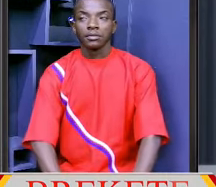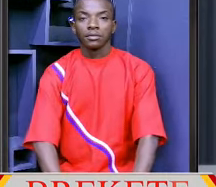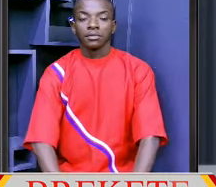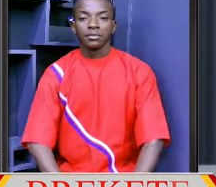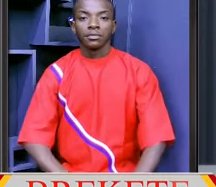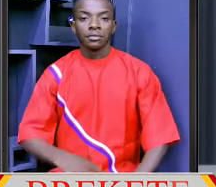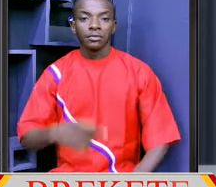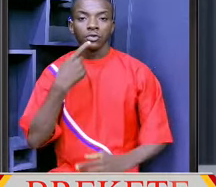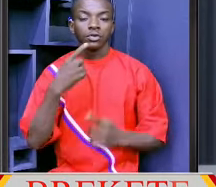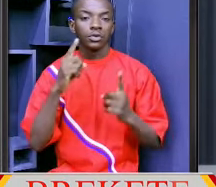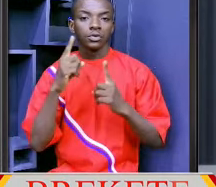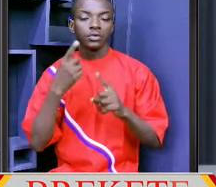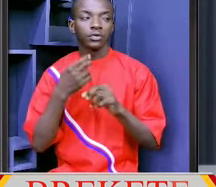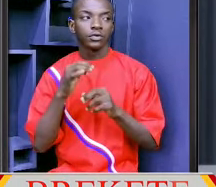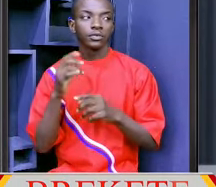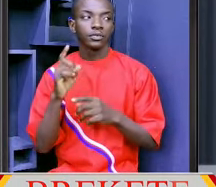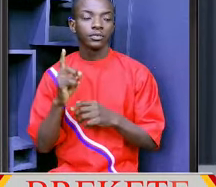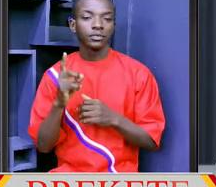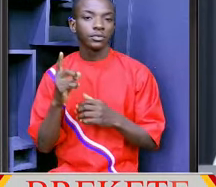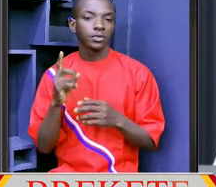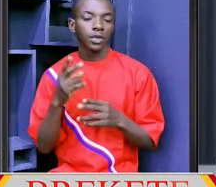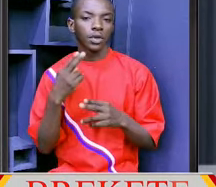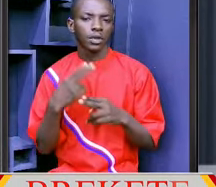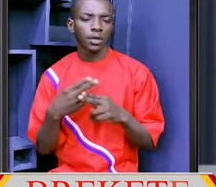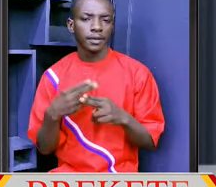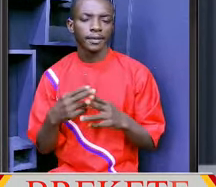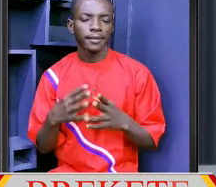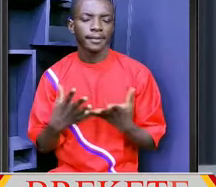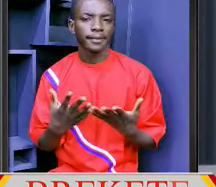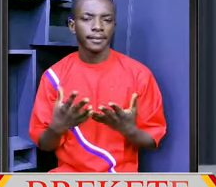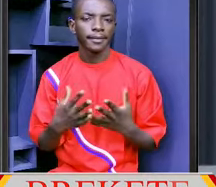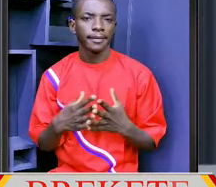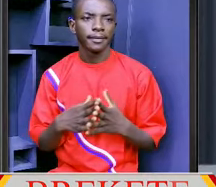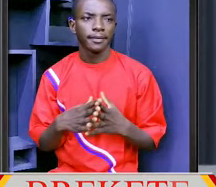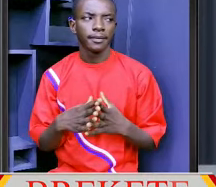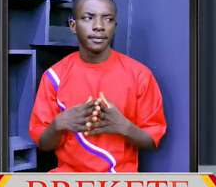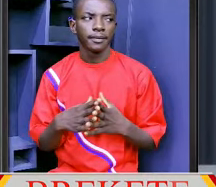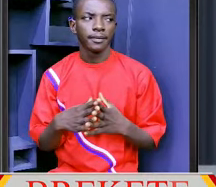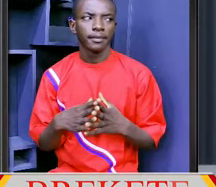Yes, now who me and I'm Devano for radio and TV telephone. I